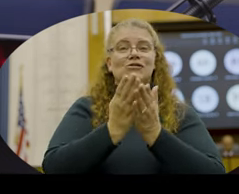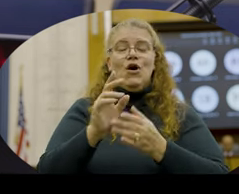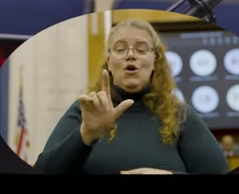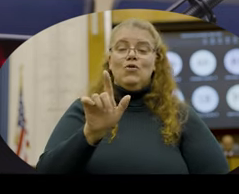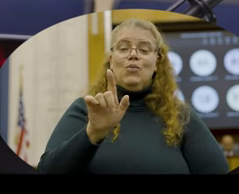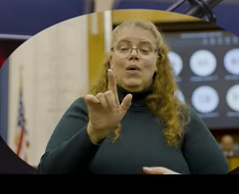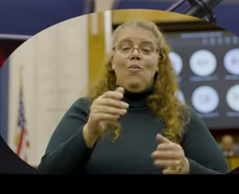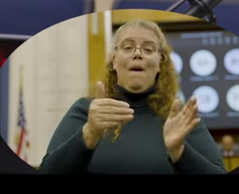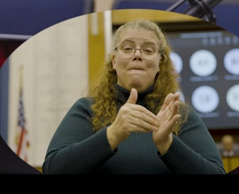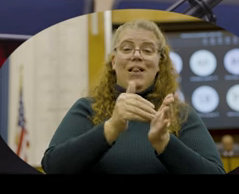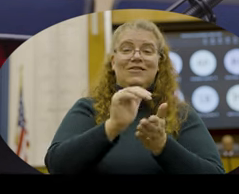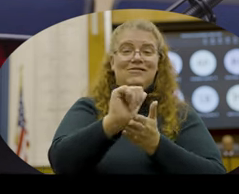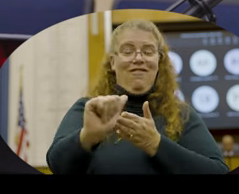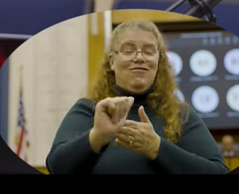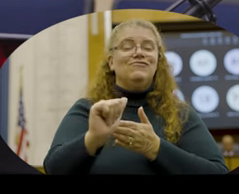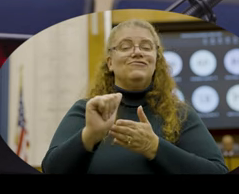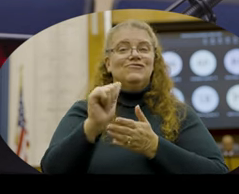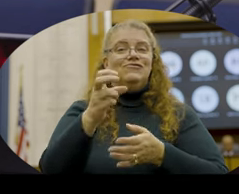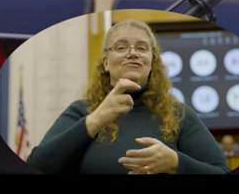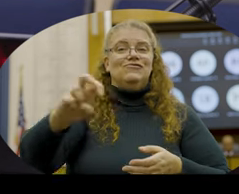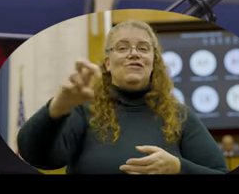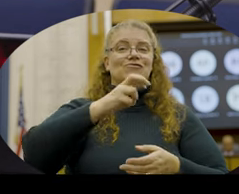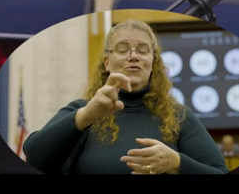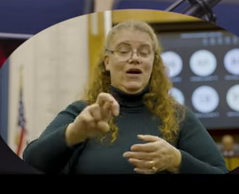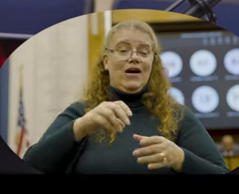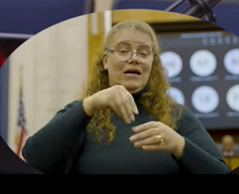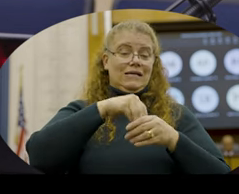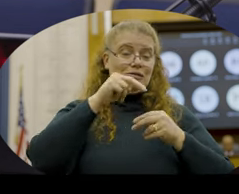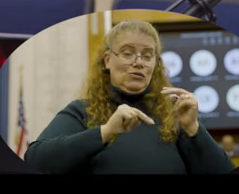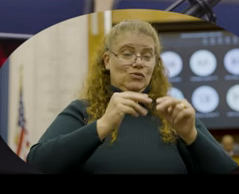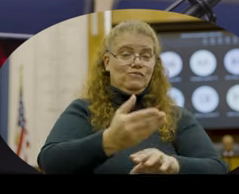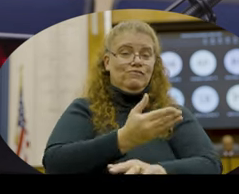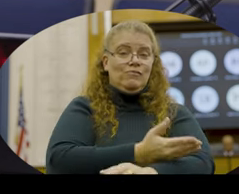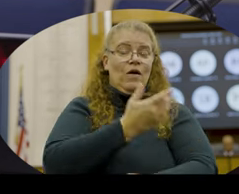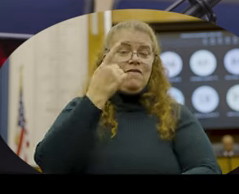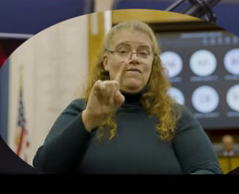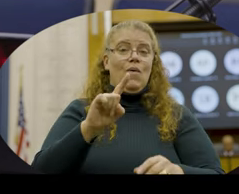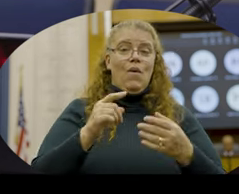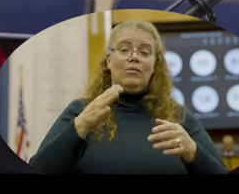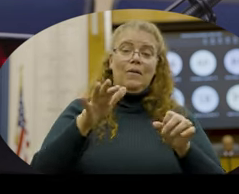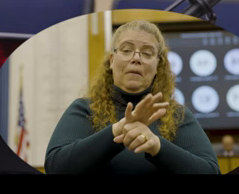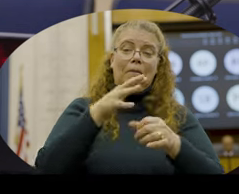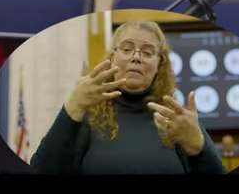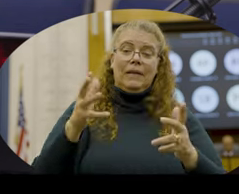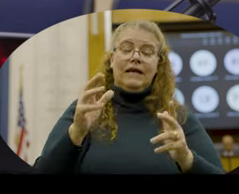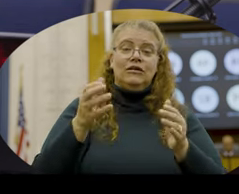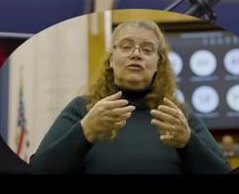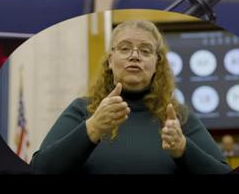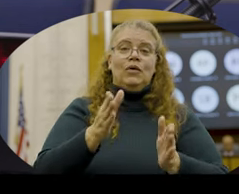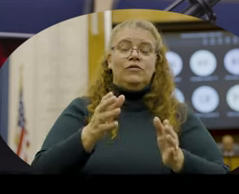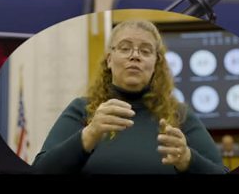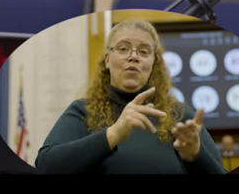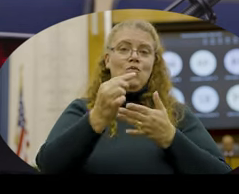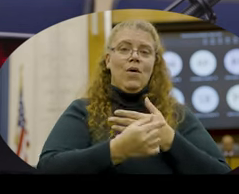first. We also want to ensure that our families and kids live in a city that is conscious and proactive